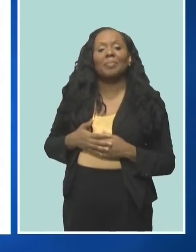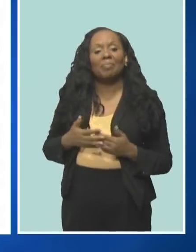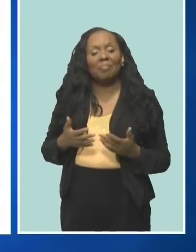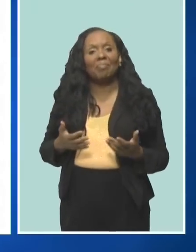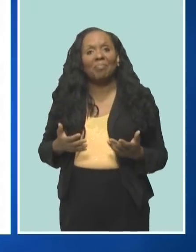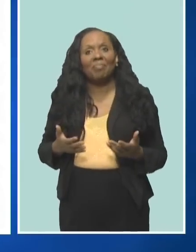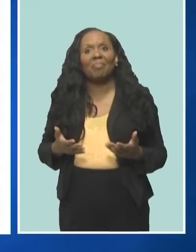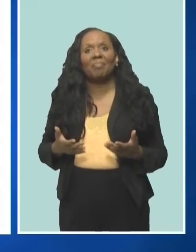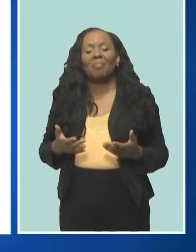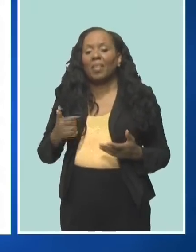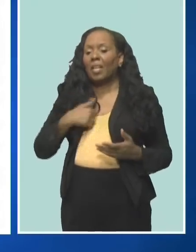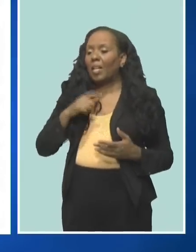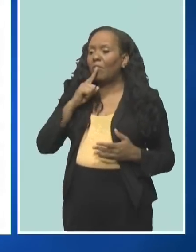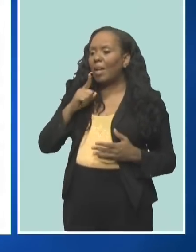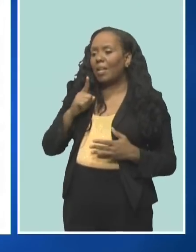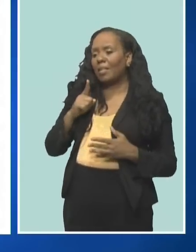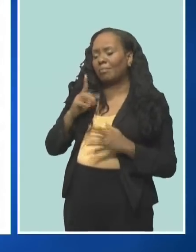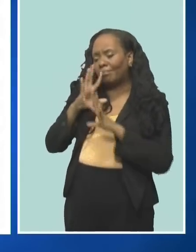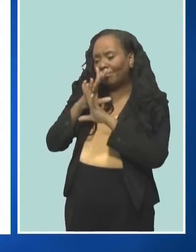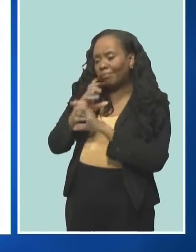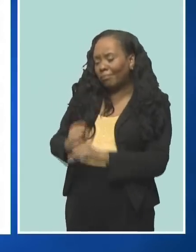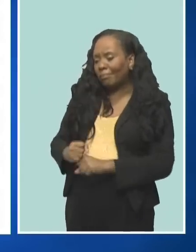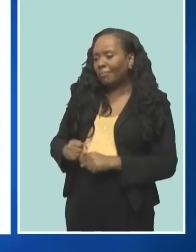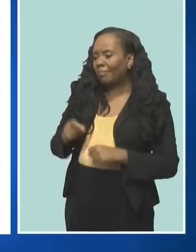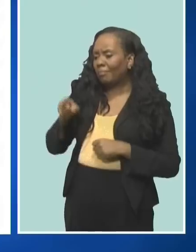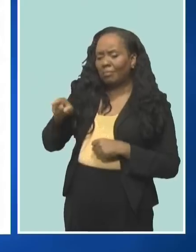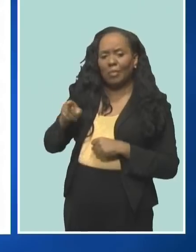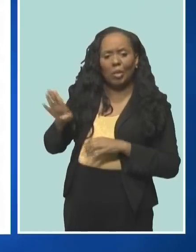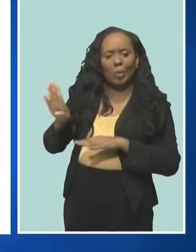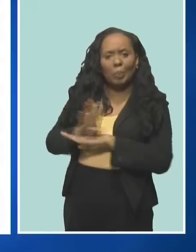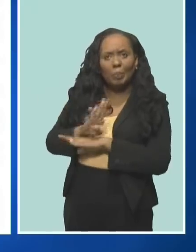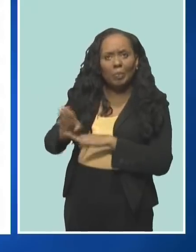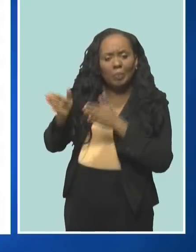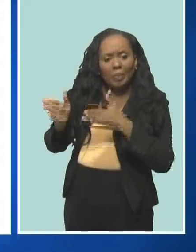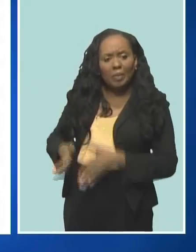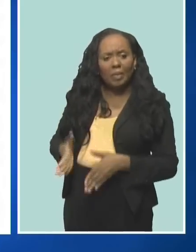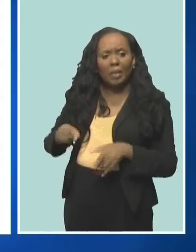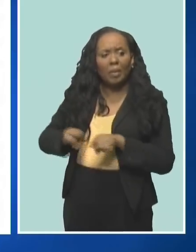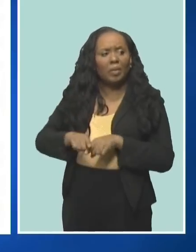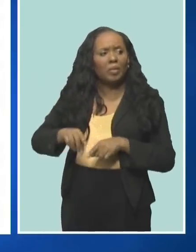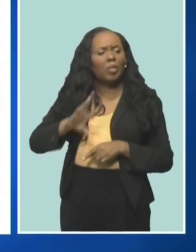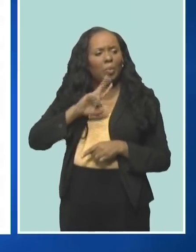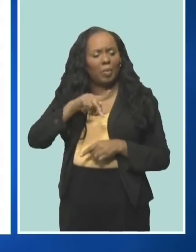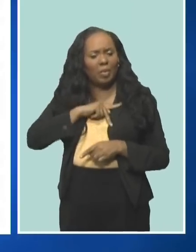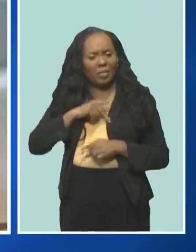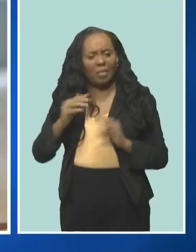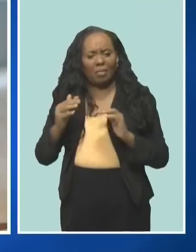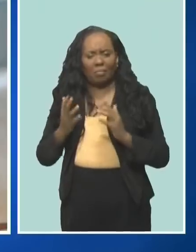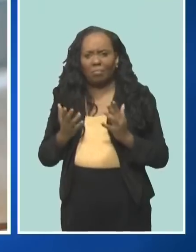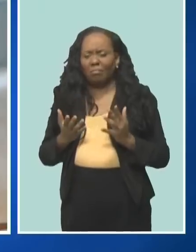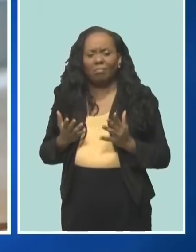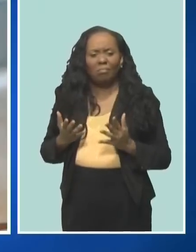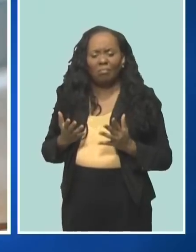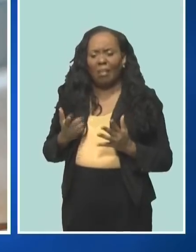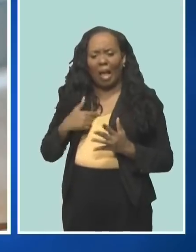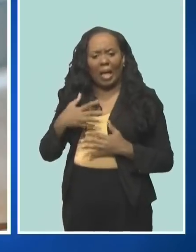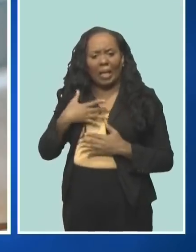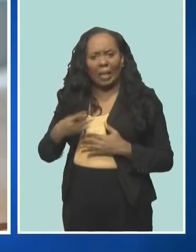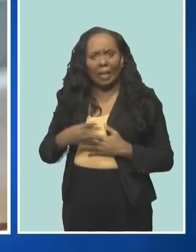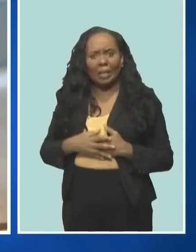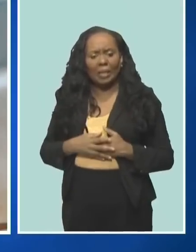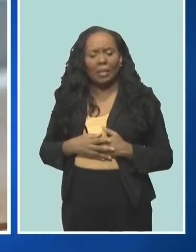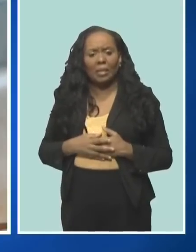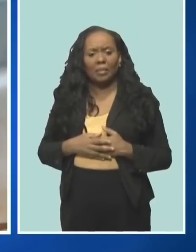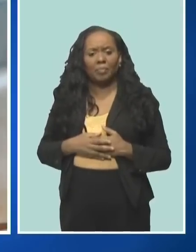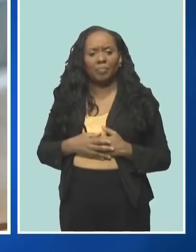from admiring her from a business perspective and on a personal level. She has always been on the list of